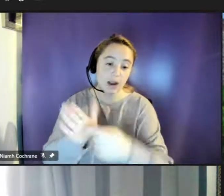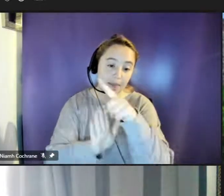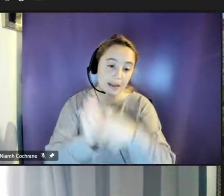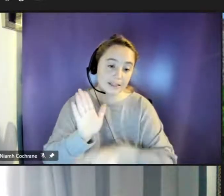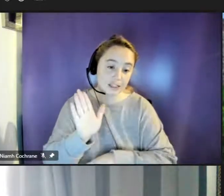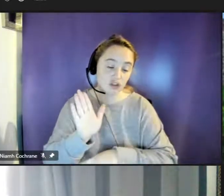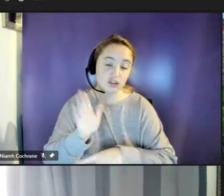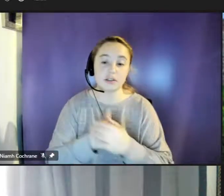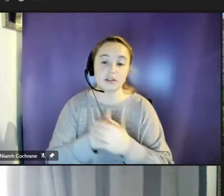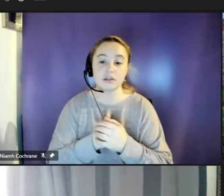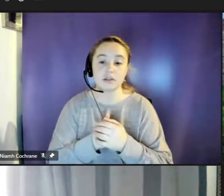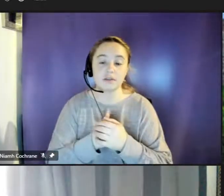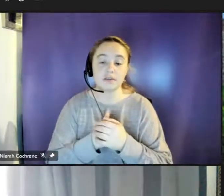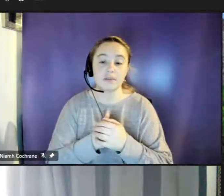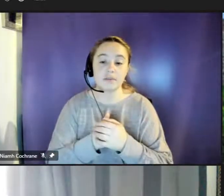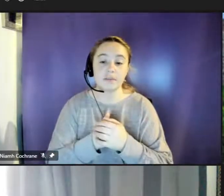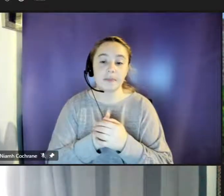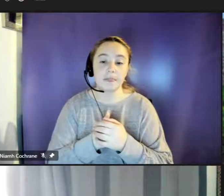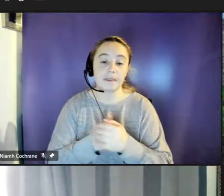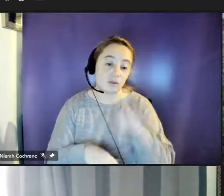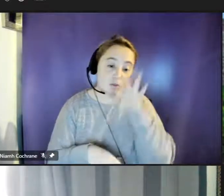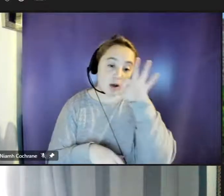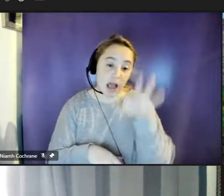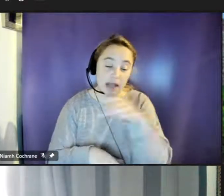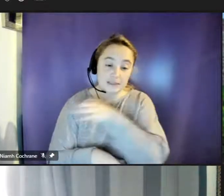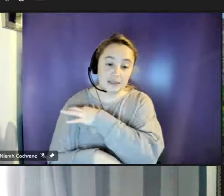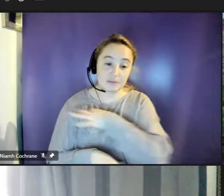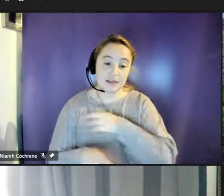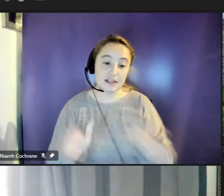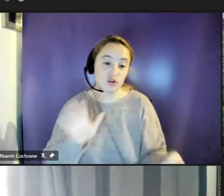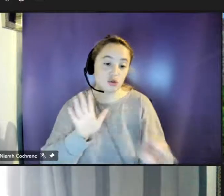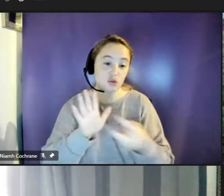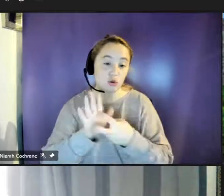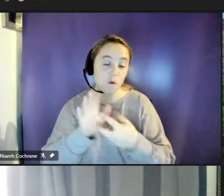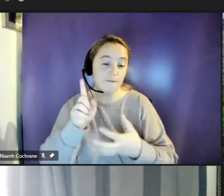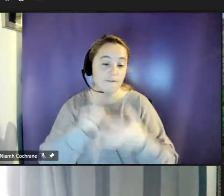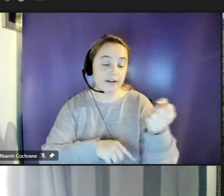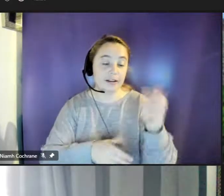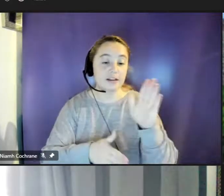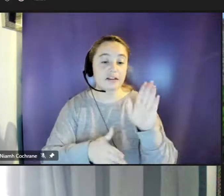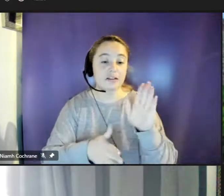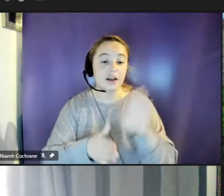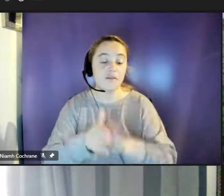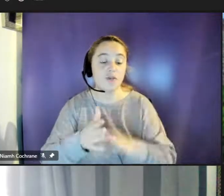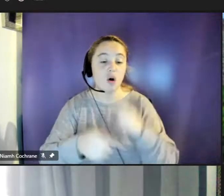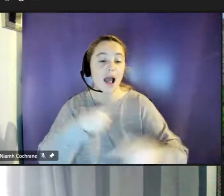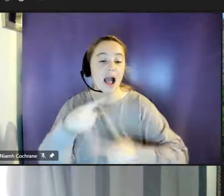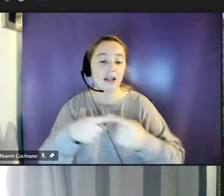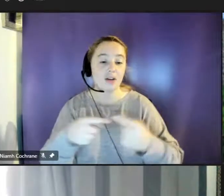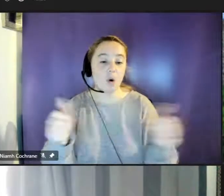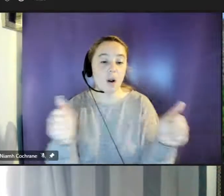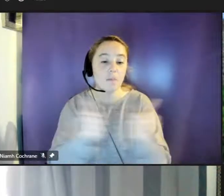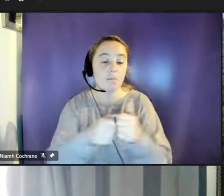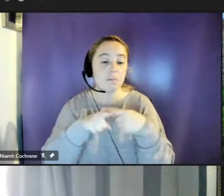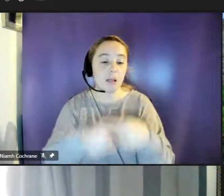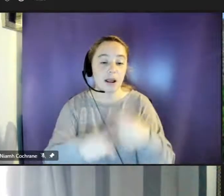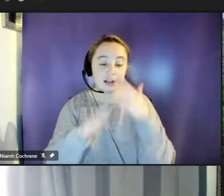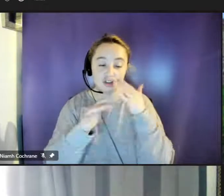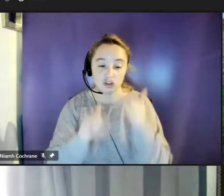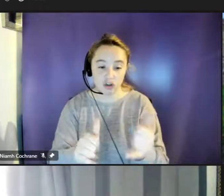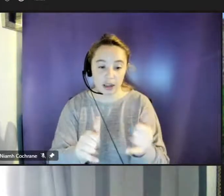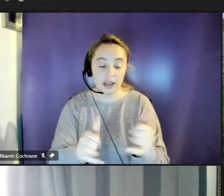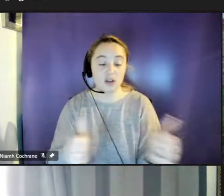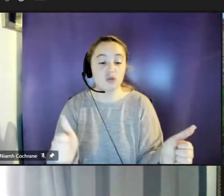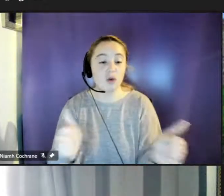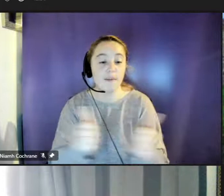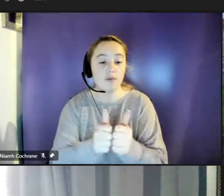am asking committee to note the findings from the annual compliance check, to approve the local